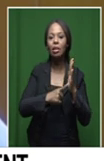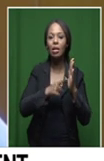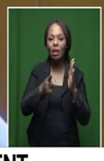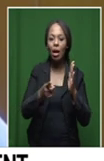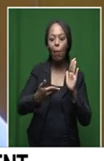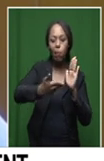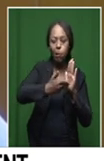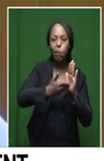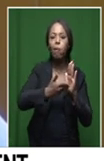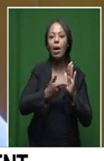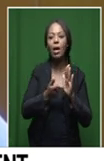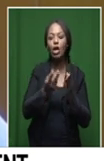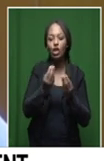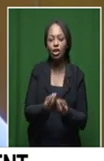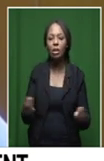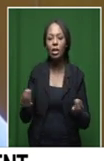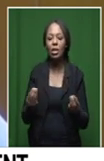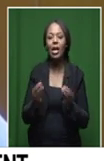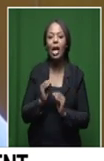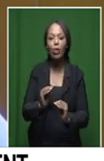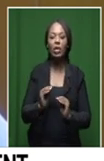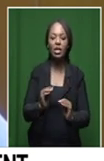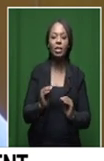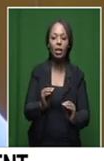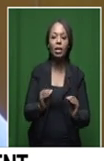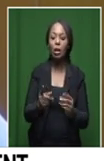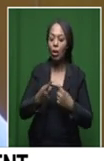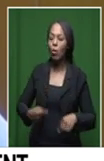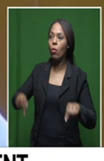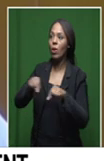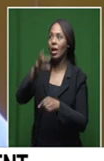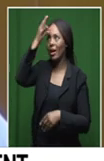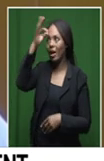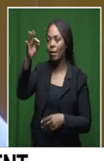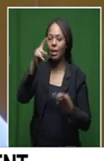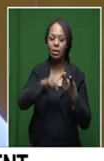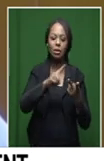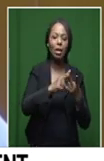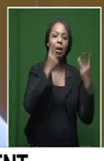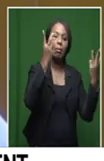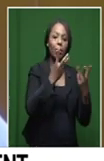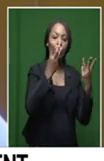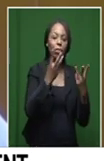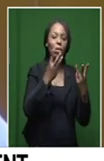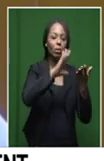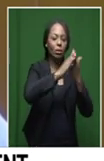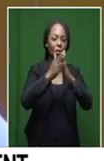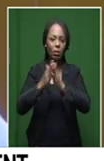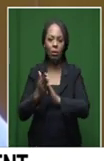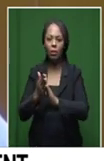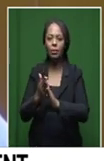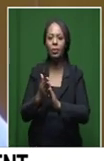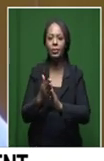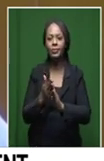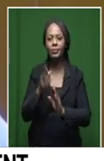education. And we, as government and as society, we need to work